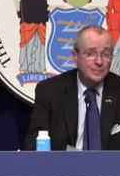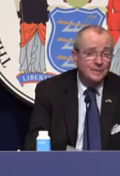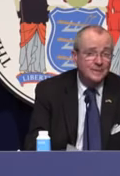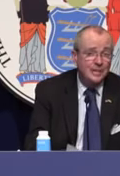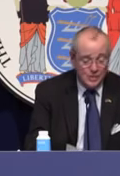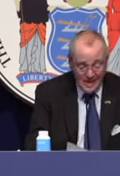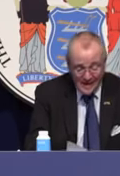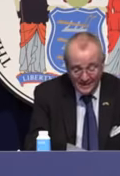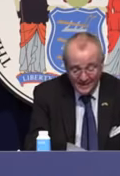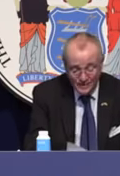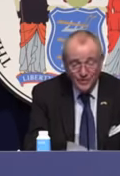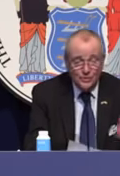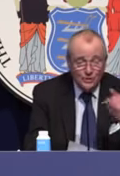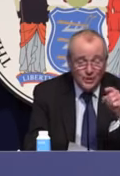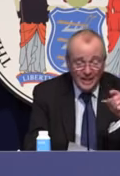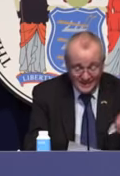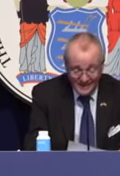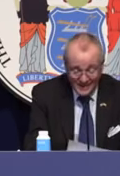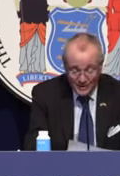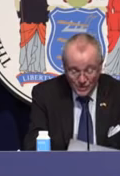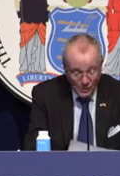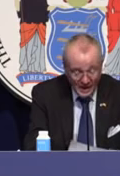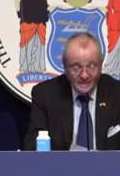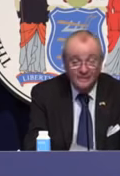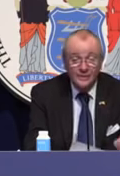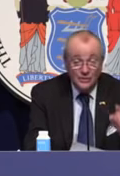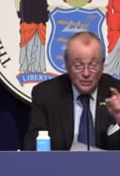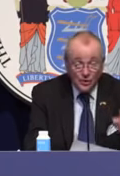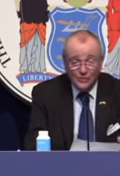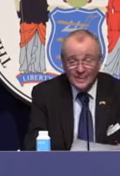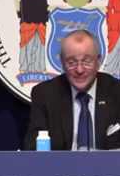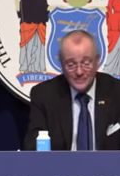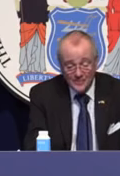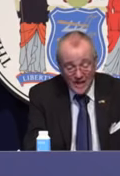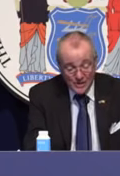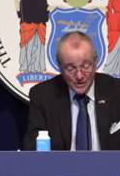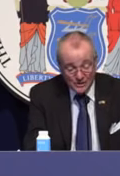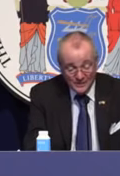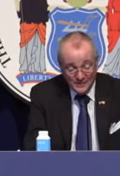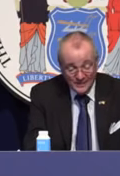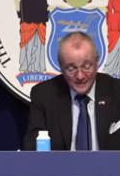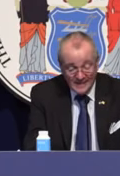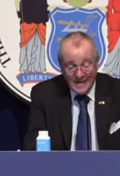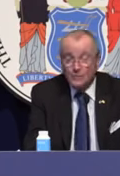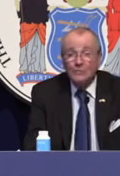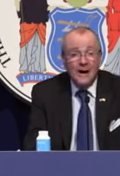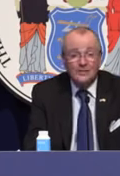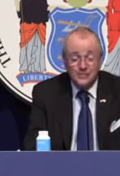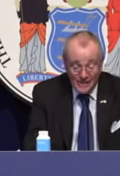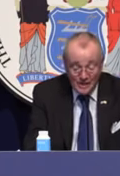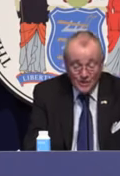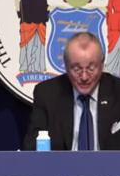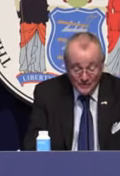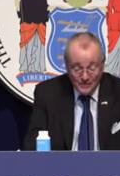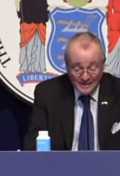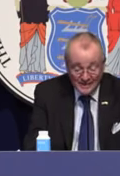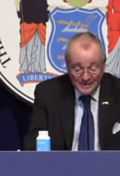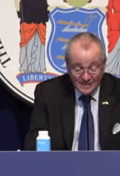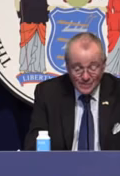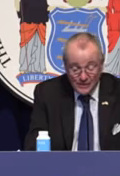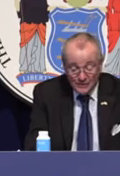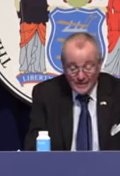the hospital each day, to you, Sean and Joanne, New Jersey thanks you. And a reminder to each of